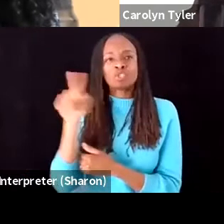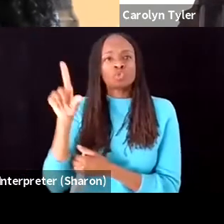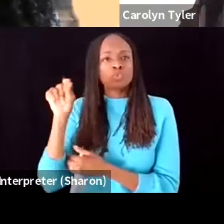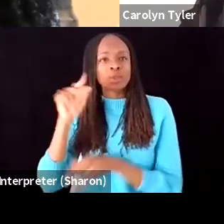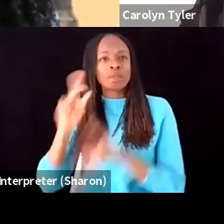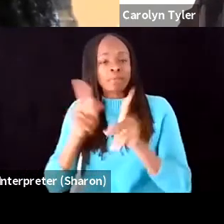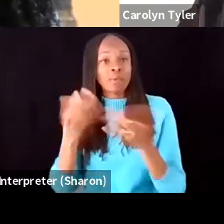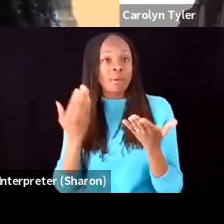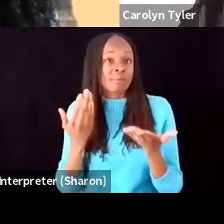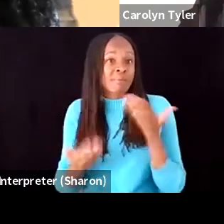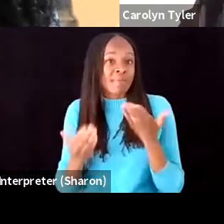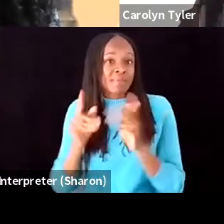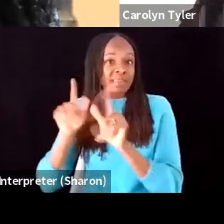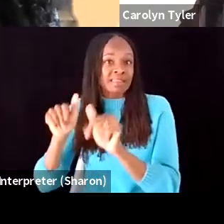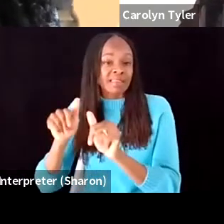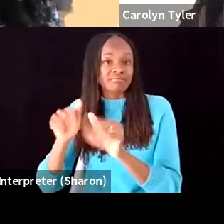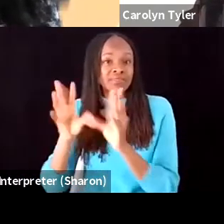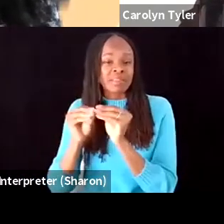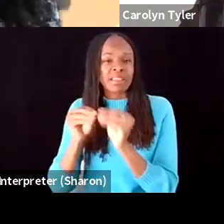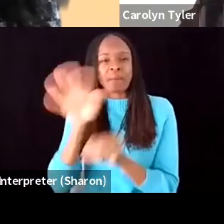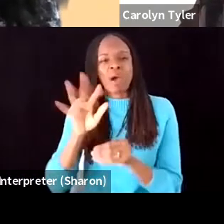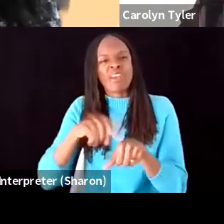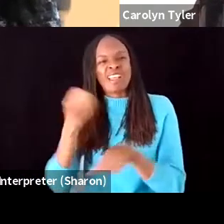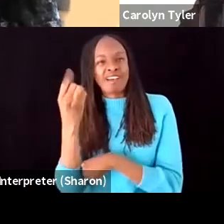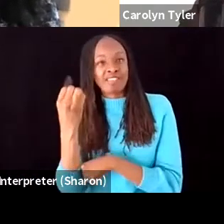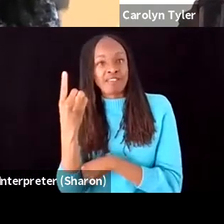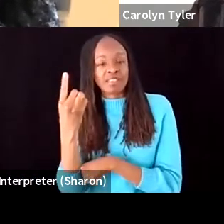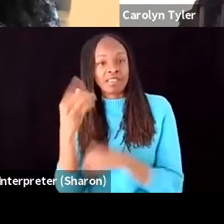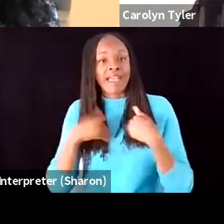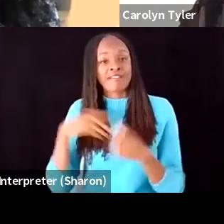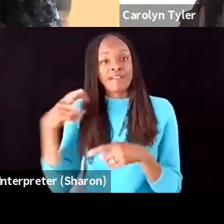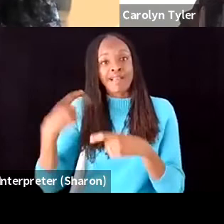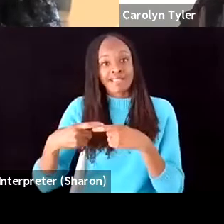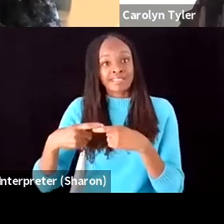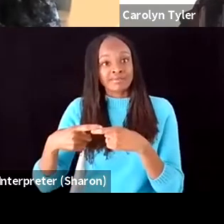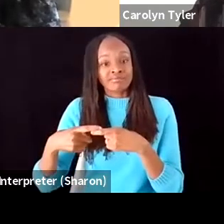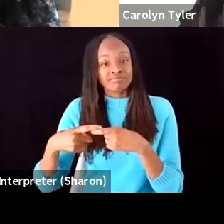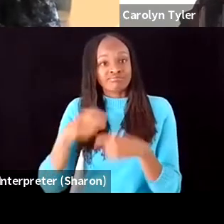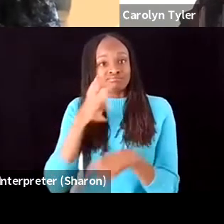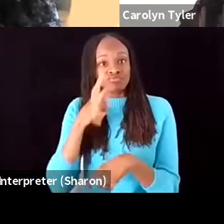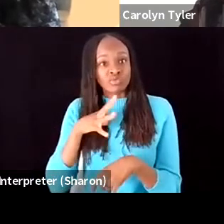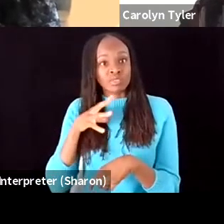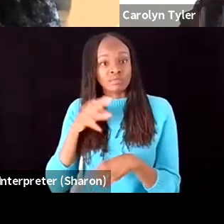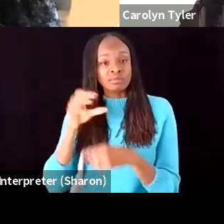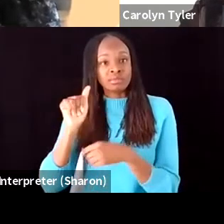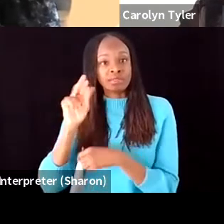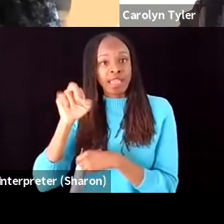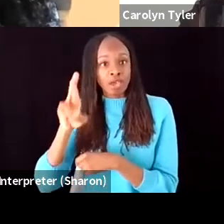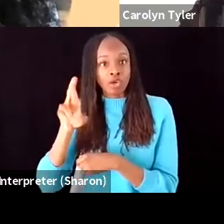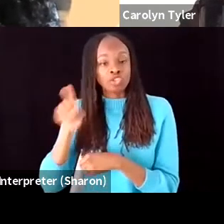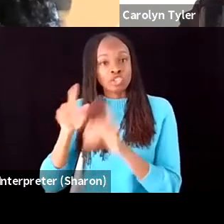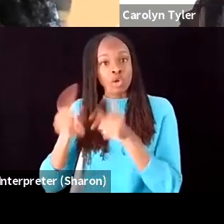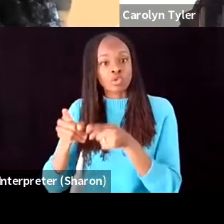who attend those meetings. At that 11 o'clock, there's a Latina anchor who regularly goes. Other than that, it's all white. At